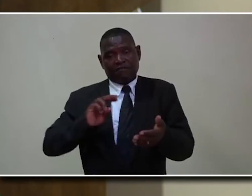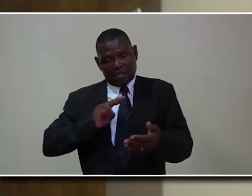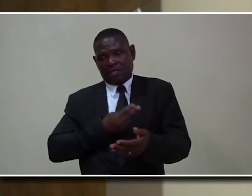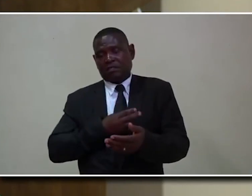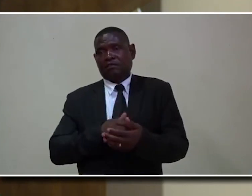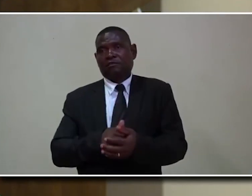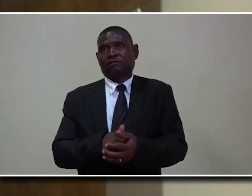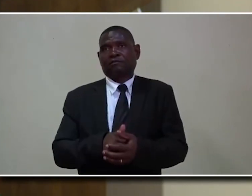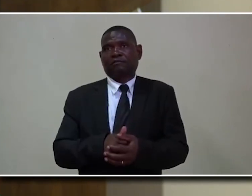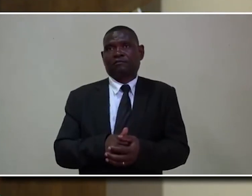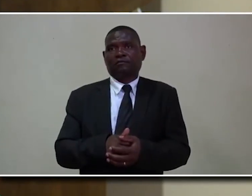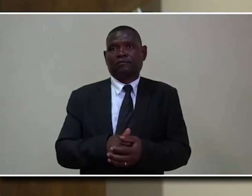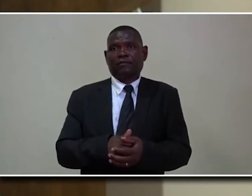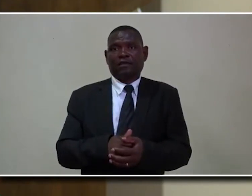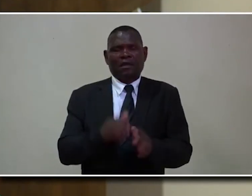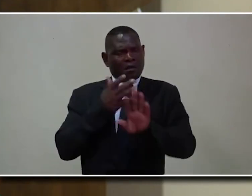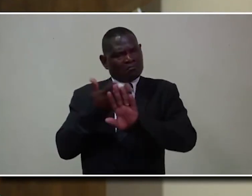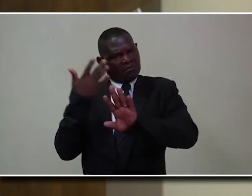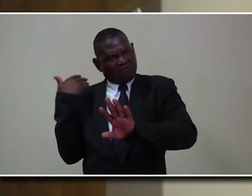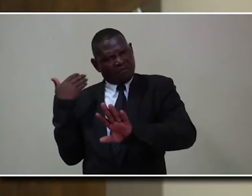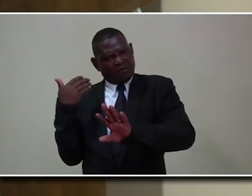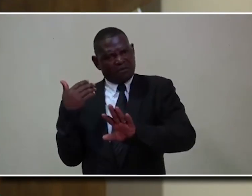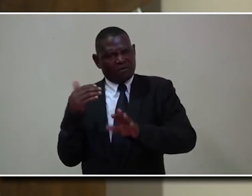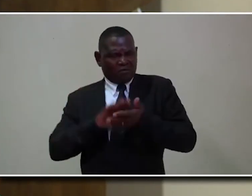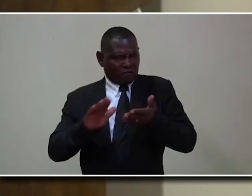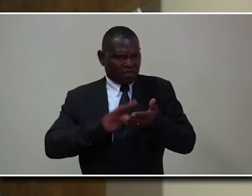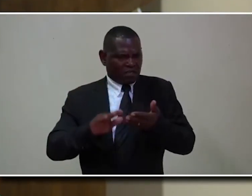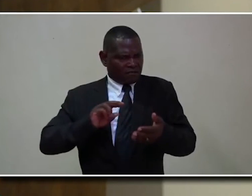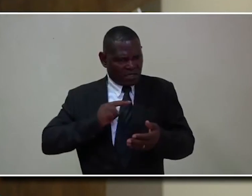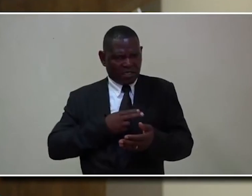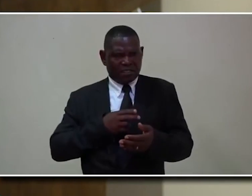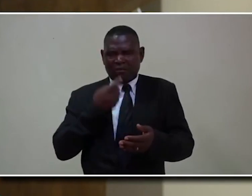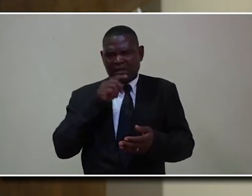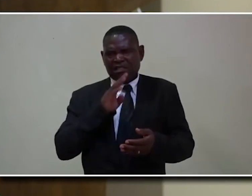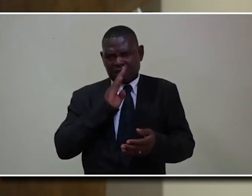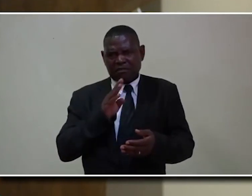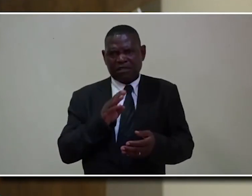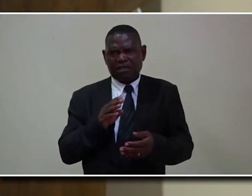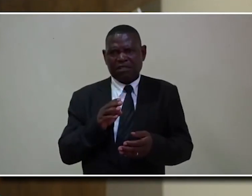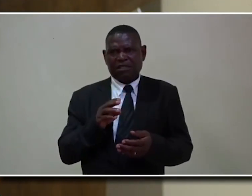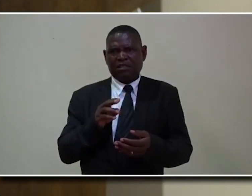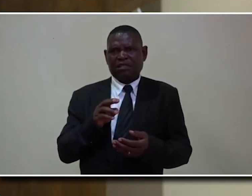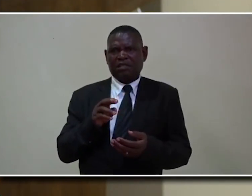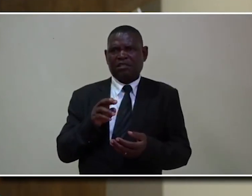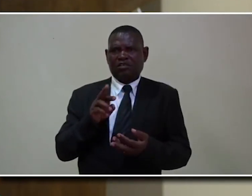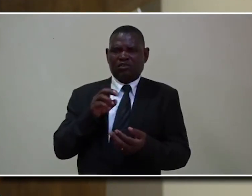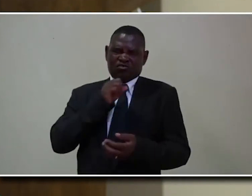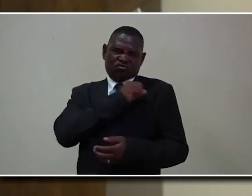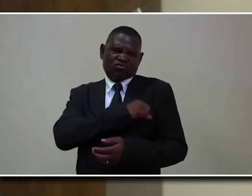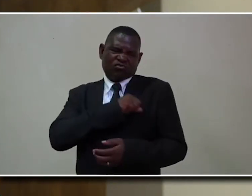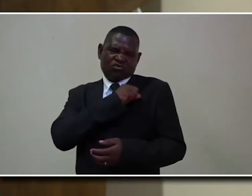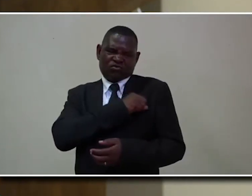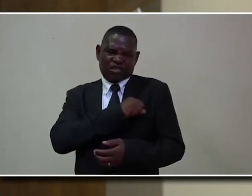But before he forgives us, we must be sincere with ourselves. So pano pomwe akalibe kuti kururukira tenera kukhala